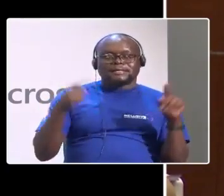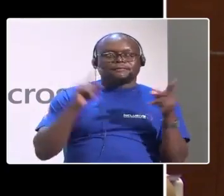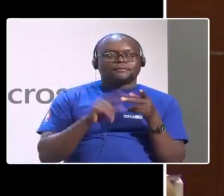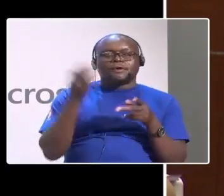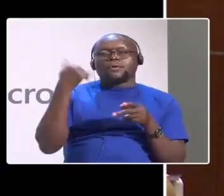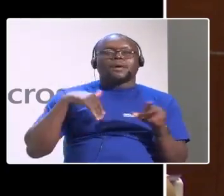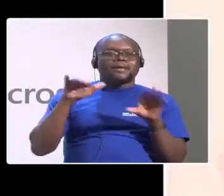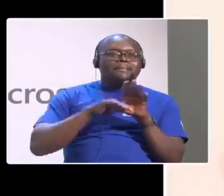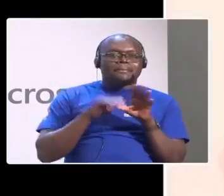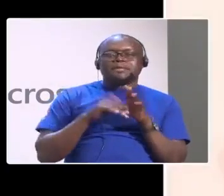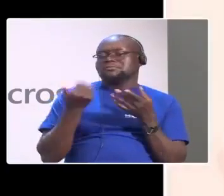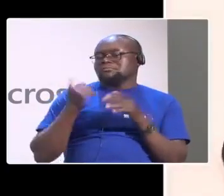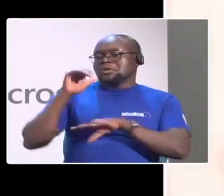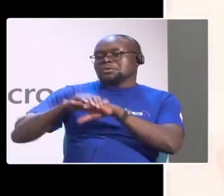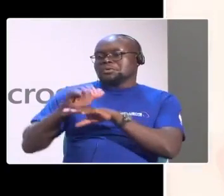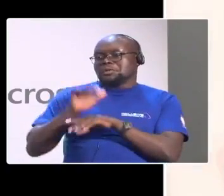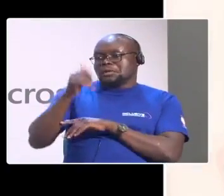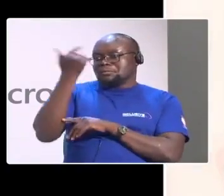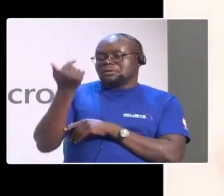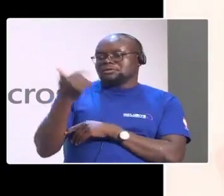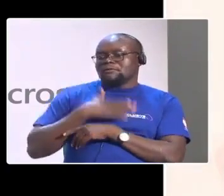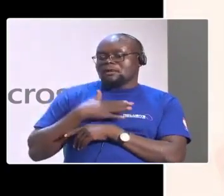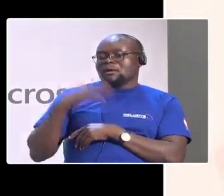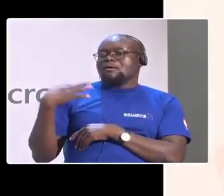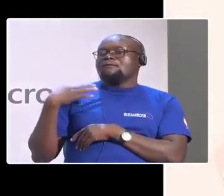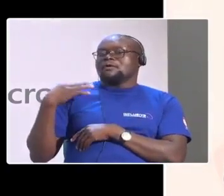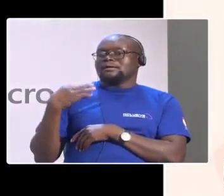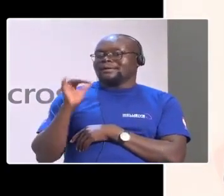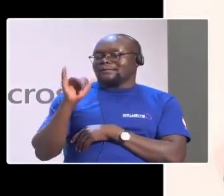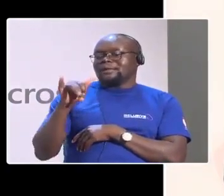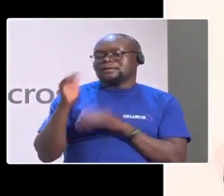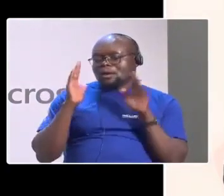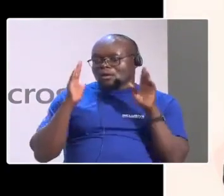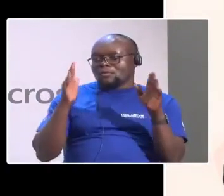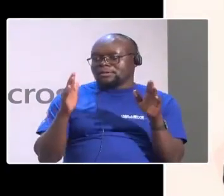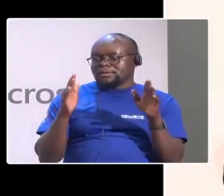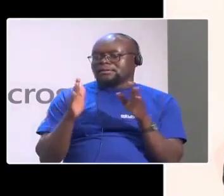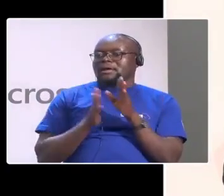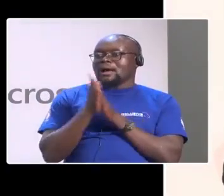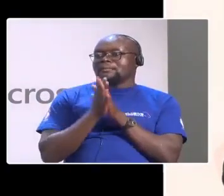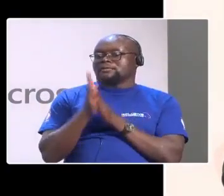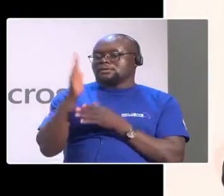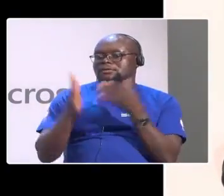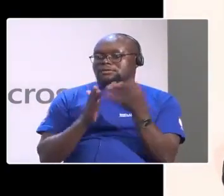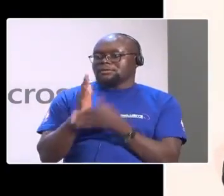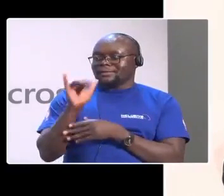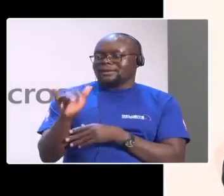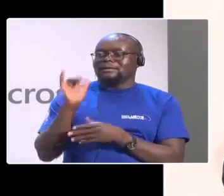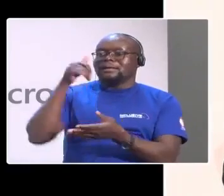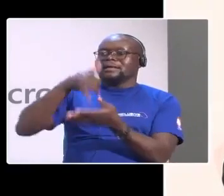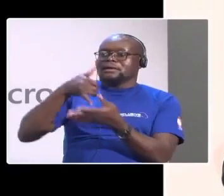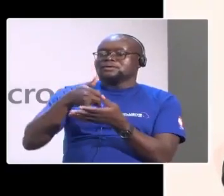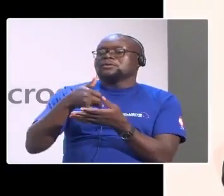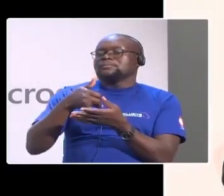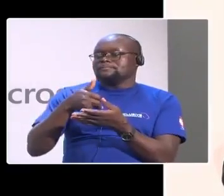our numbers look so good right now is because of volunteers that are committed and passionate to ensure that inclusion and